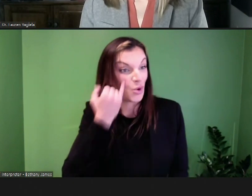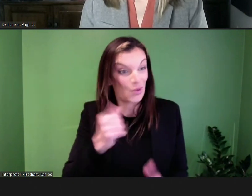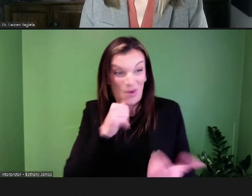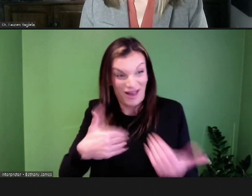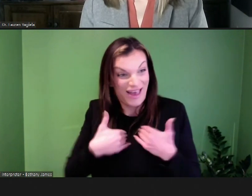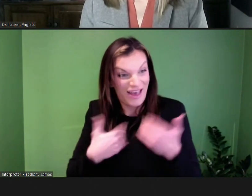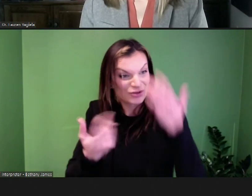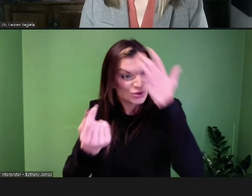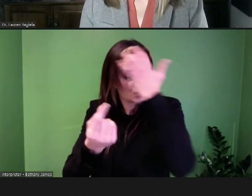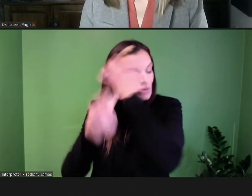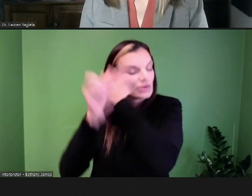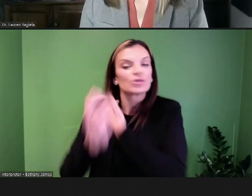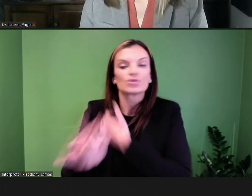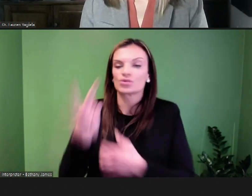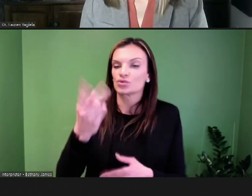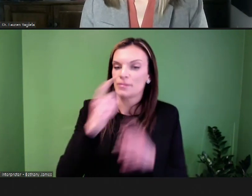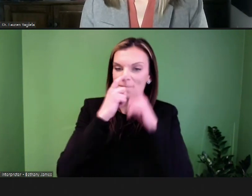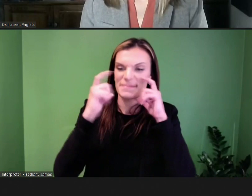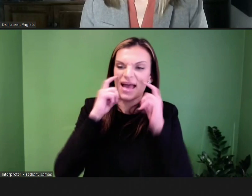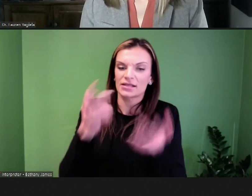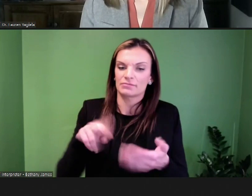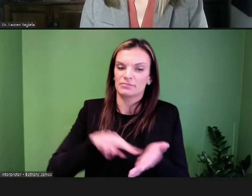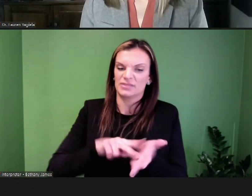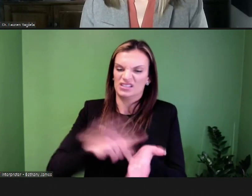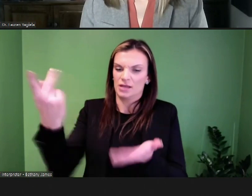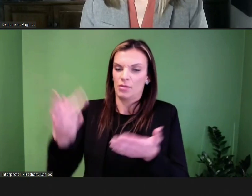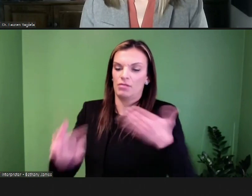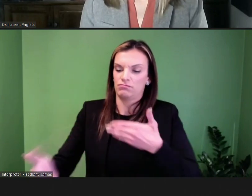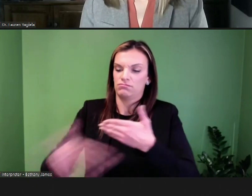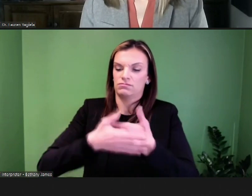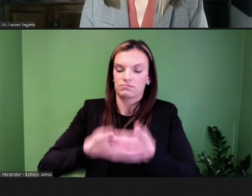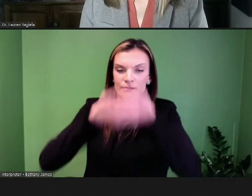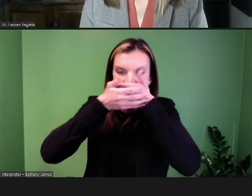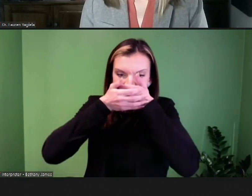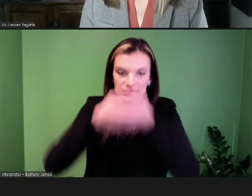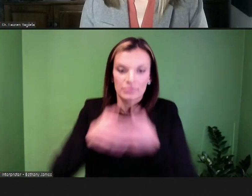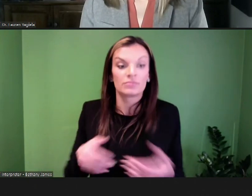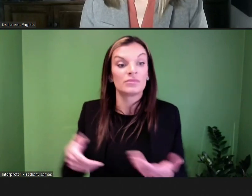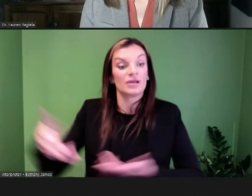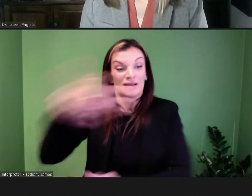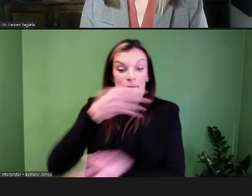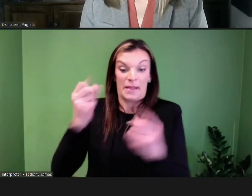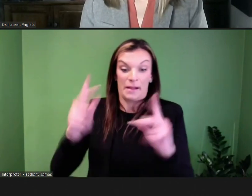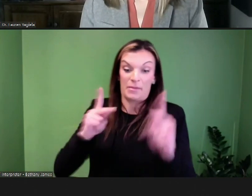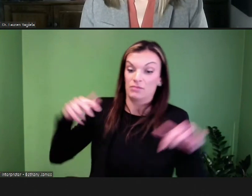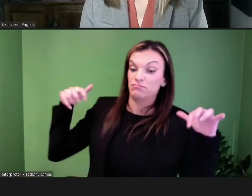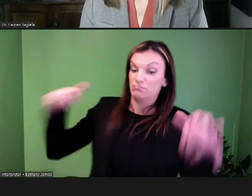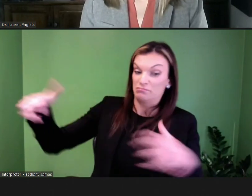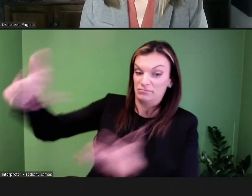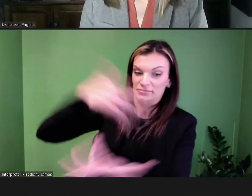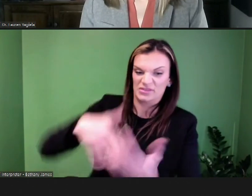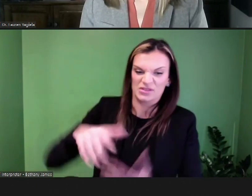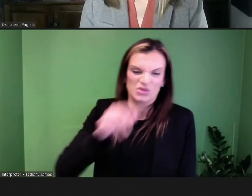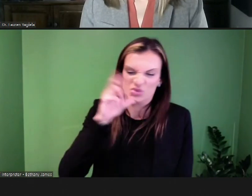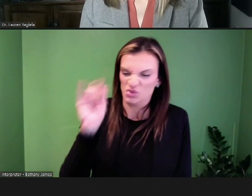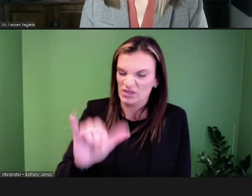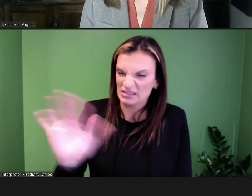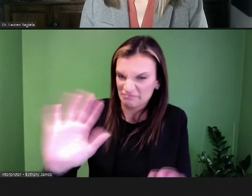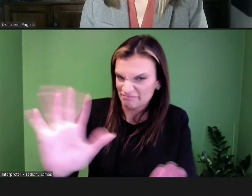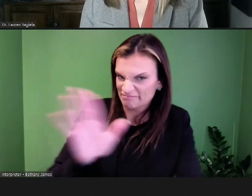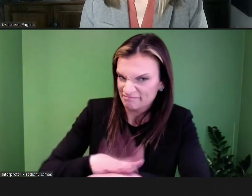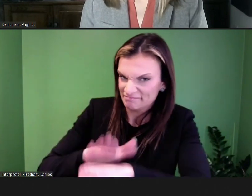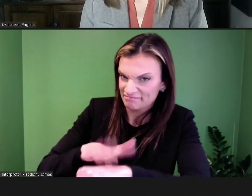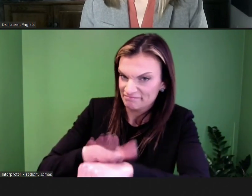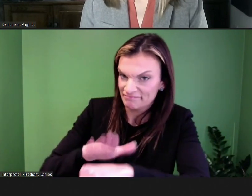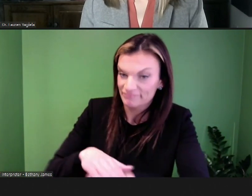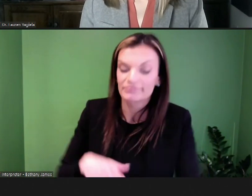protection. Avoid large gatherings, wash your hands regularly, and if you test positive, tell your close